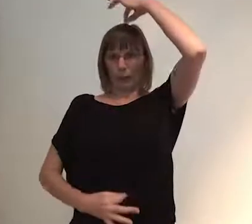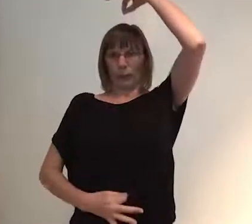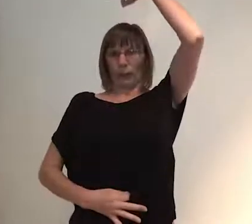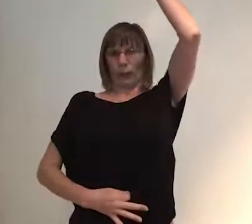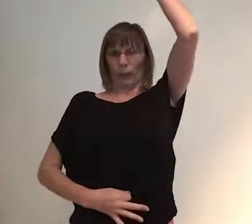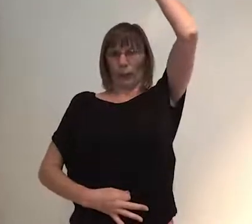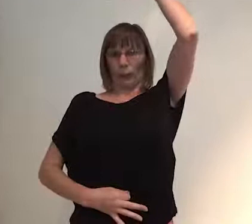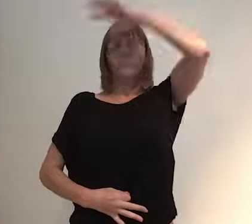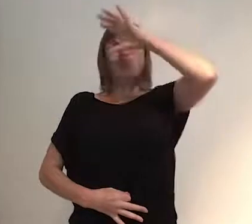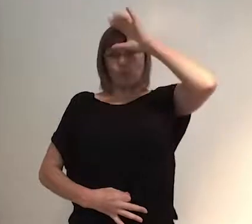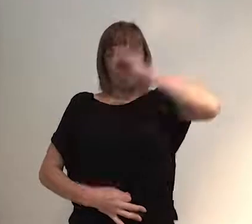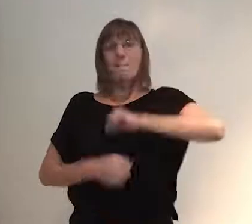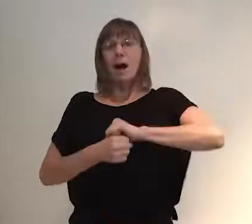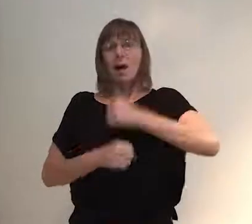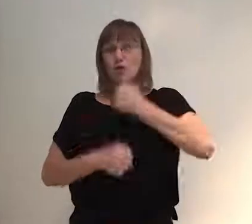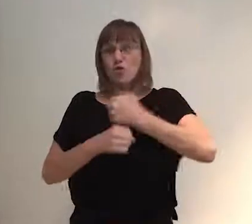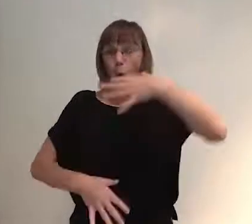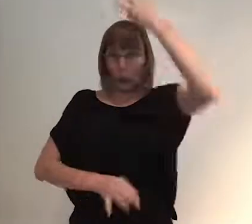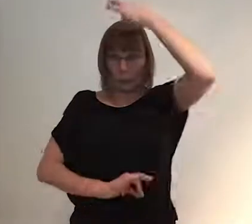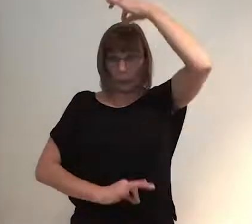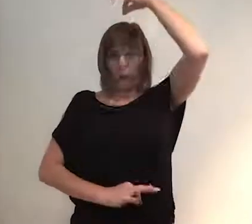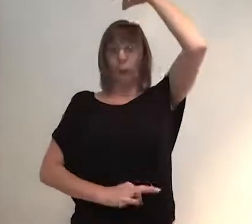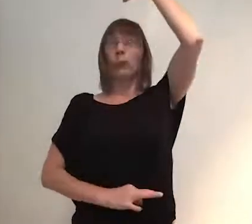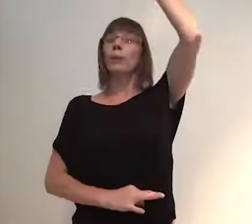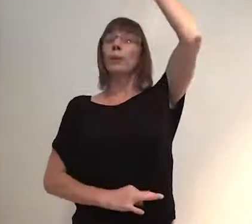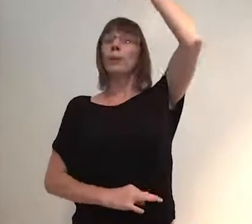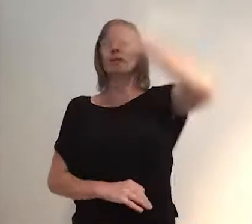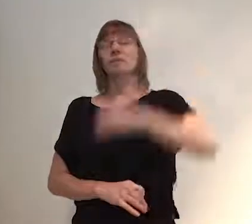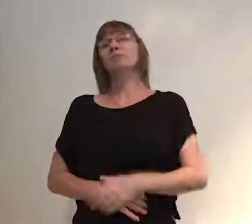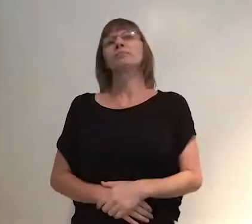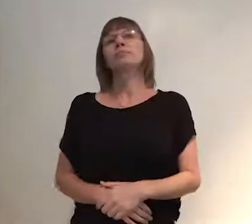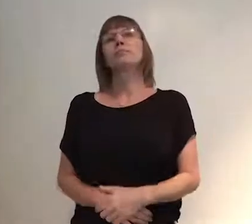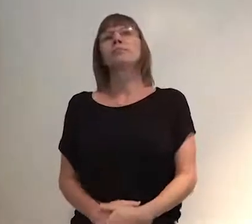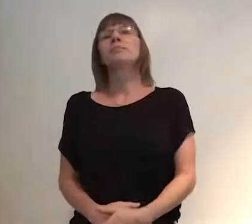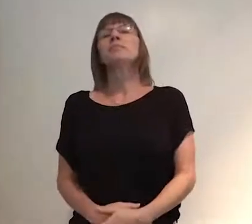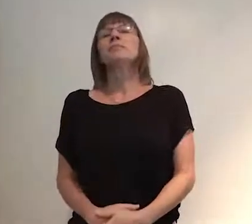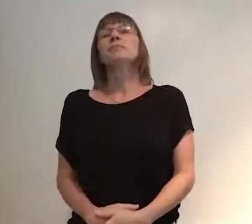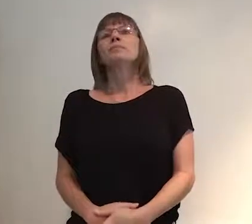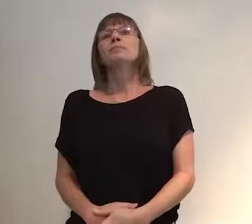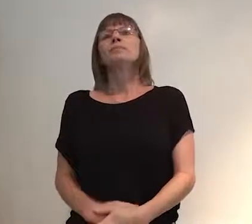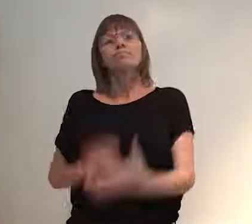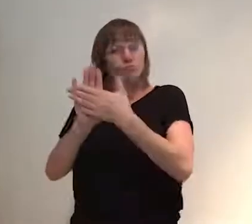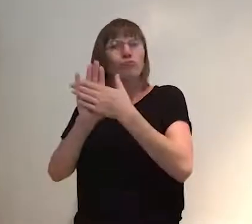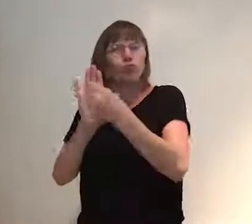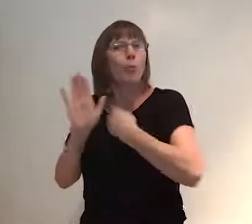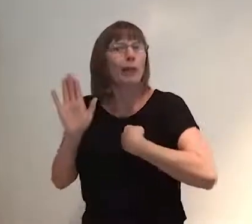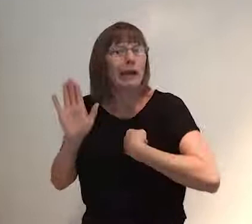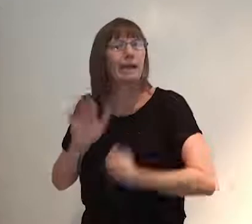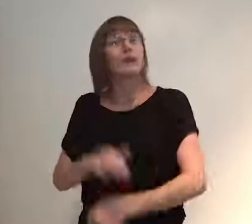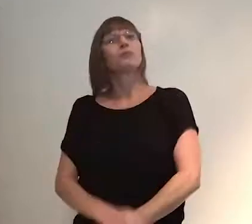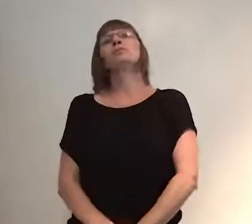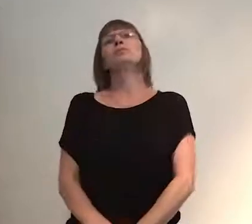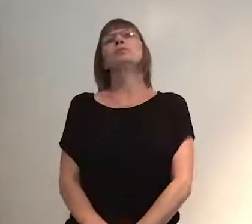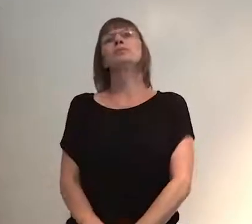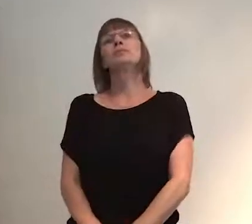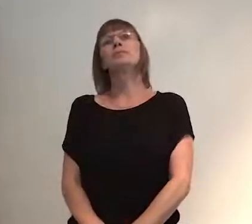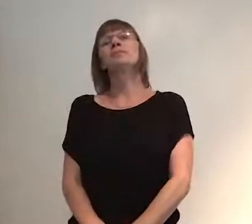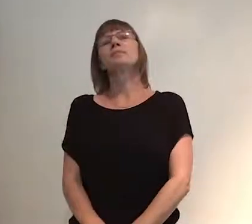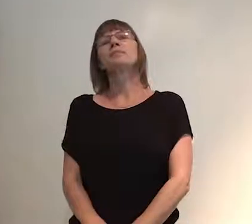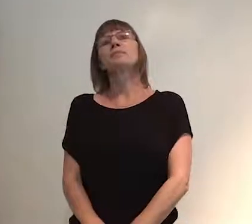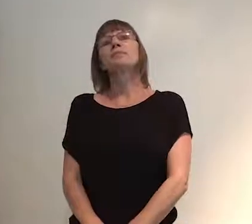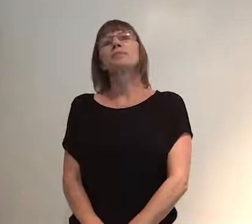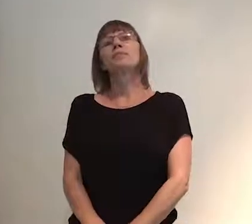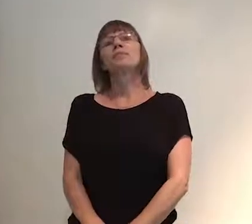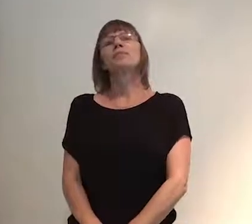long. Remember that golden thread coming out of the crown of the head. And then we take our left arm over that